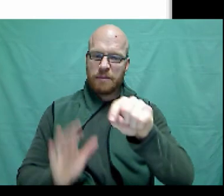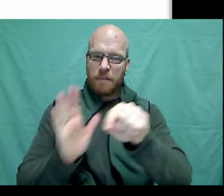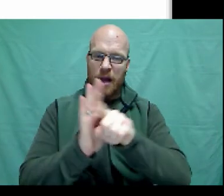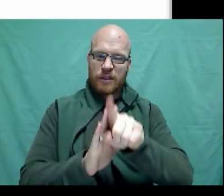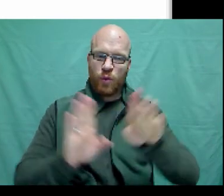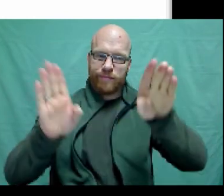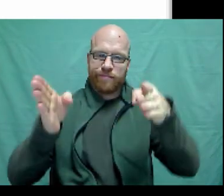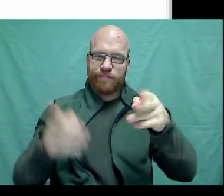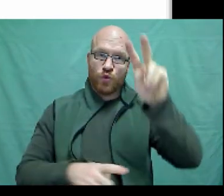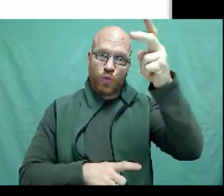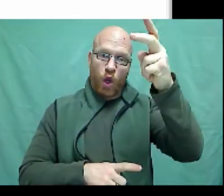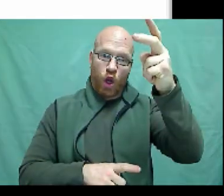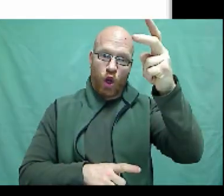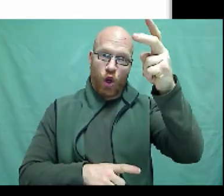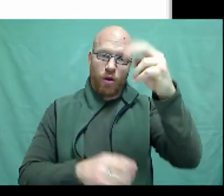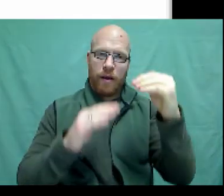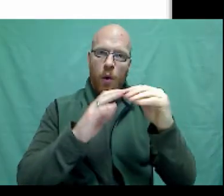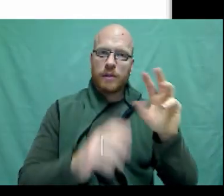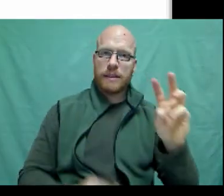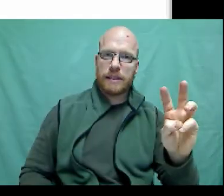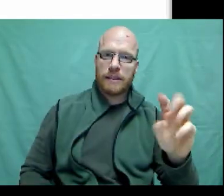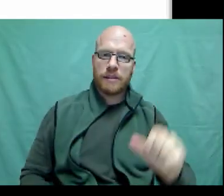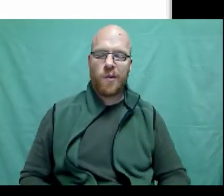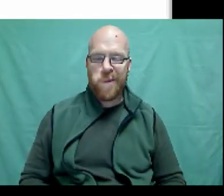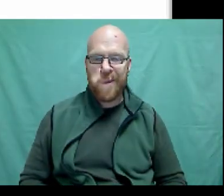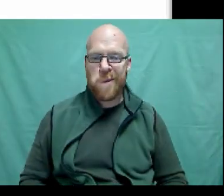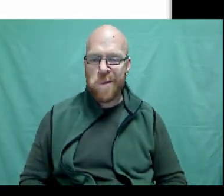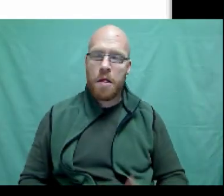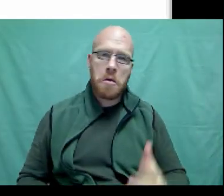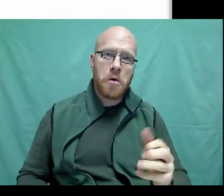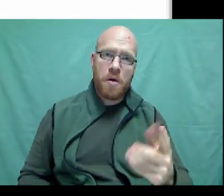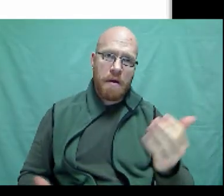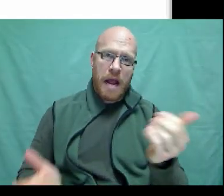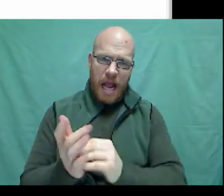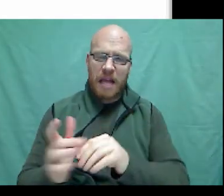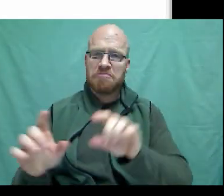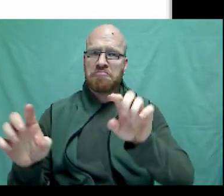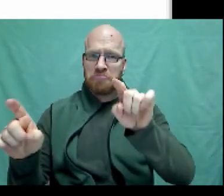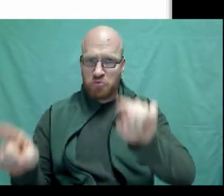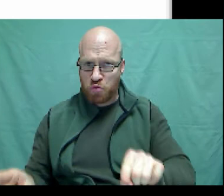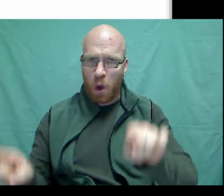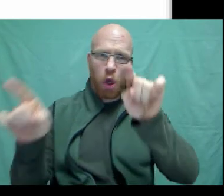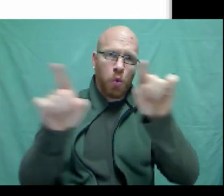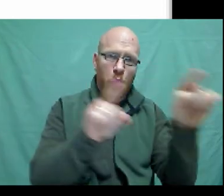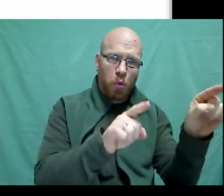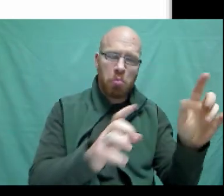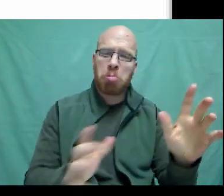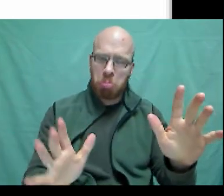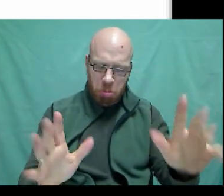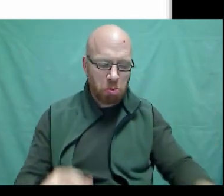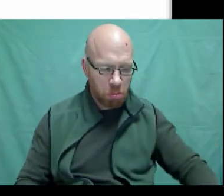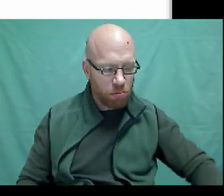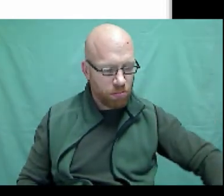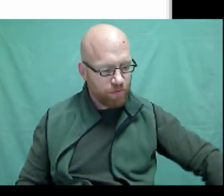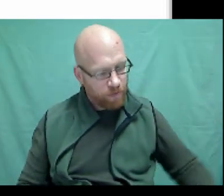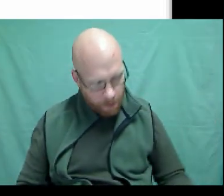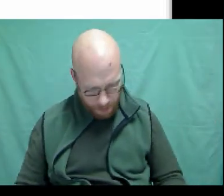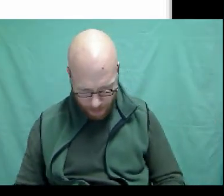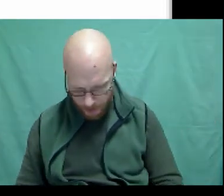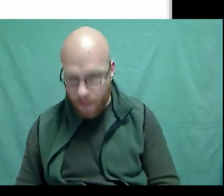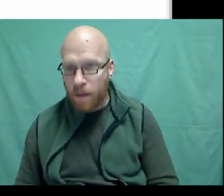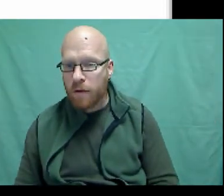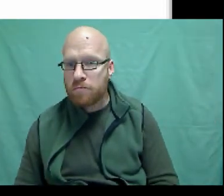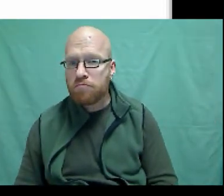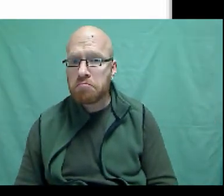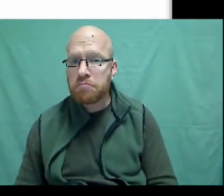Okay. Now x minus 1, the quantity squared equals 6. Again, we're going to take a square to